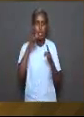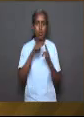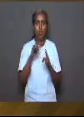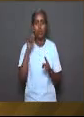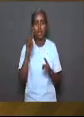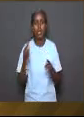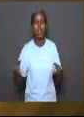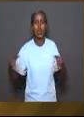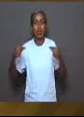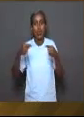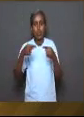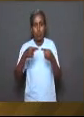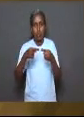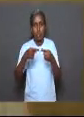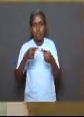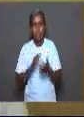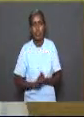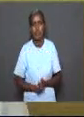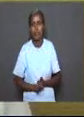one-to-one correspondences.